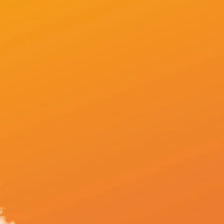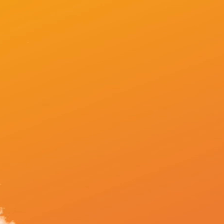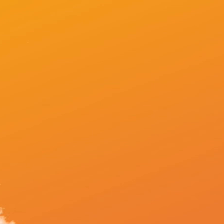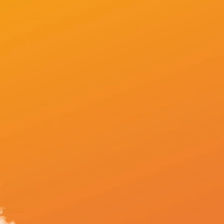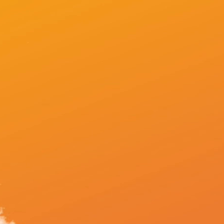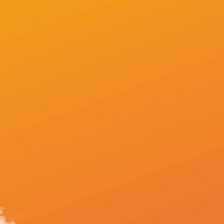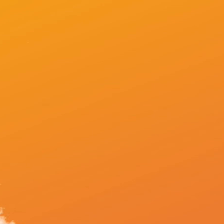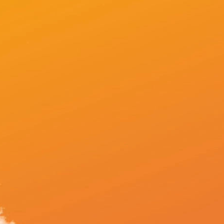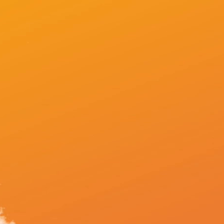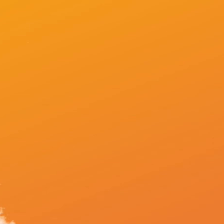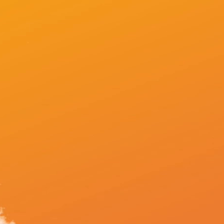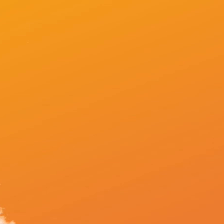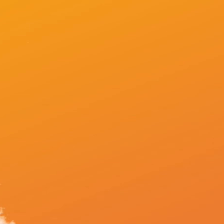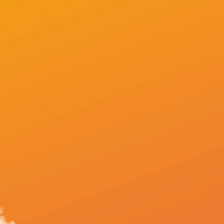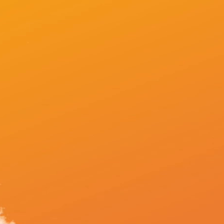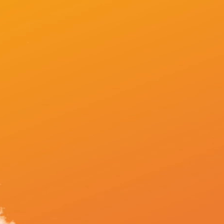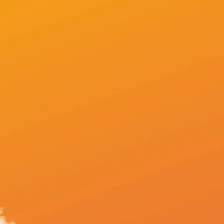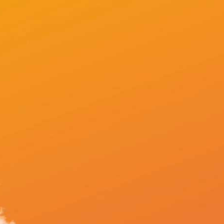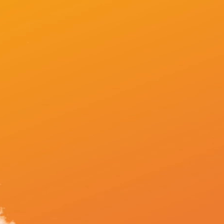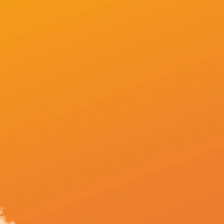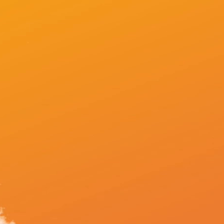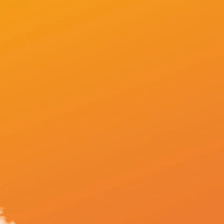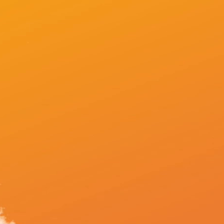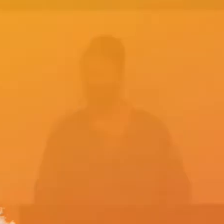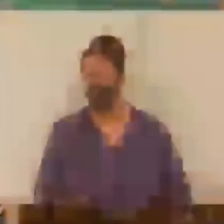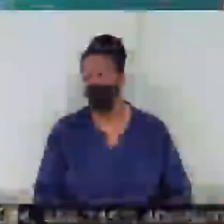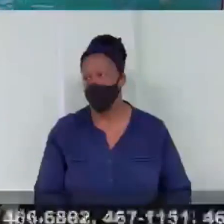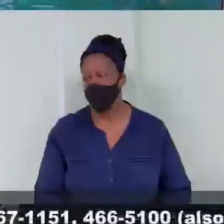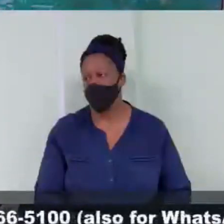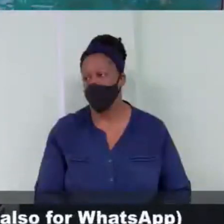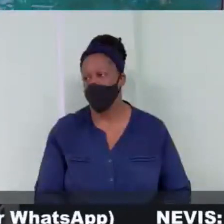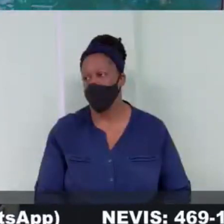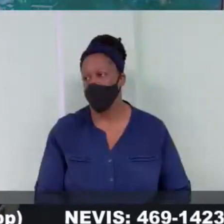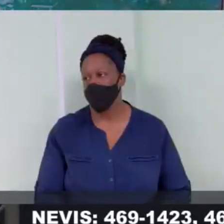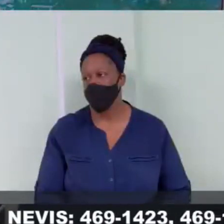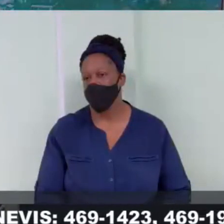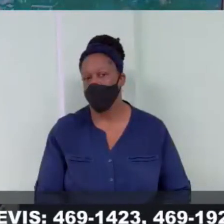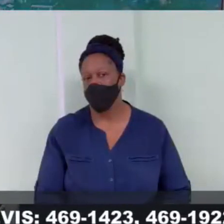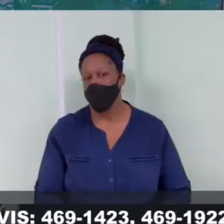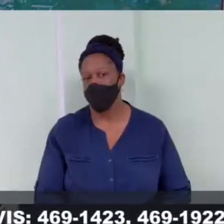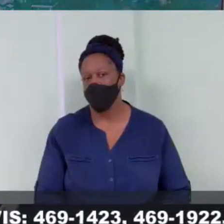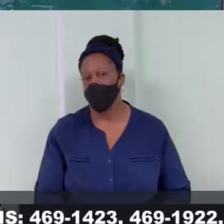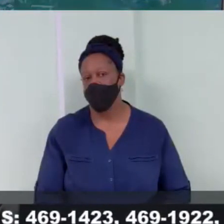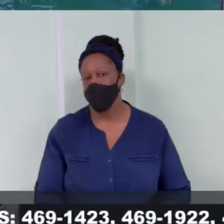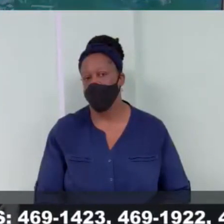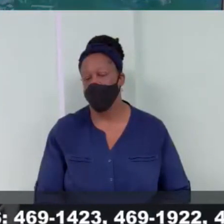preventing COVID-19. So ladies and gentlemen, there is hope. Thank you.